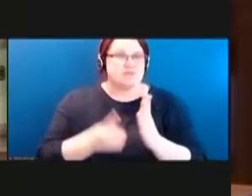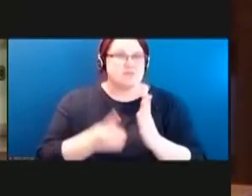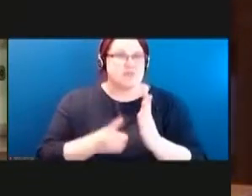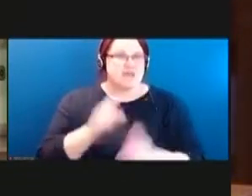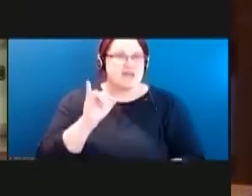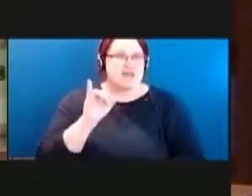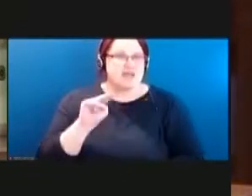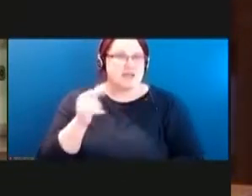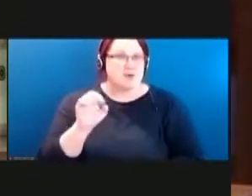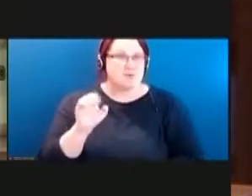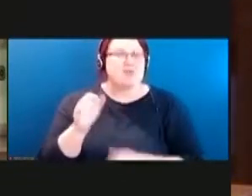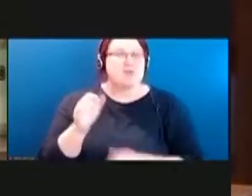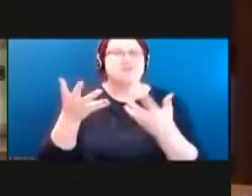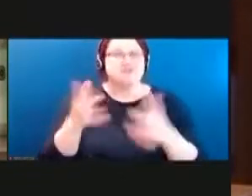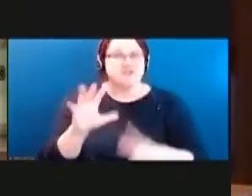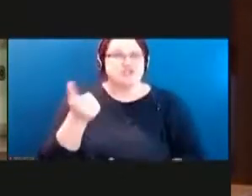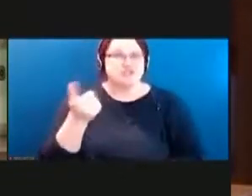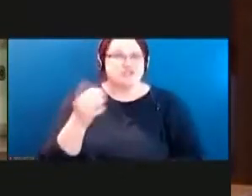in 1938.